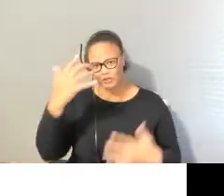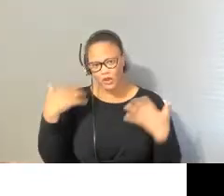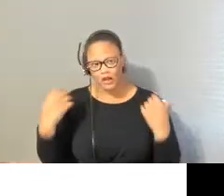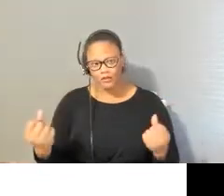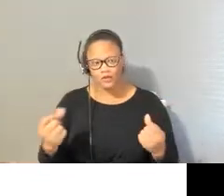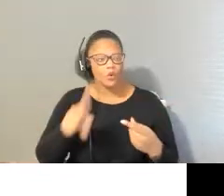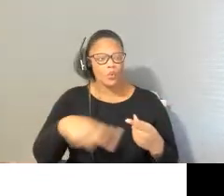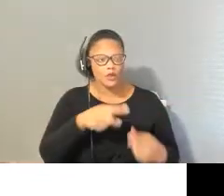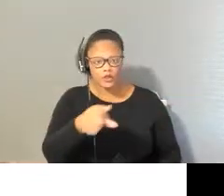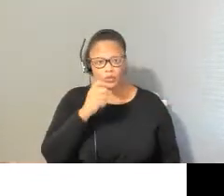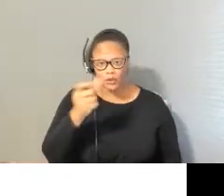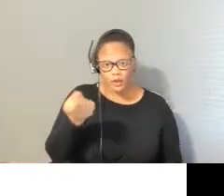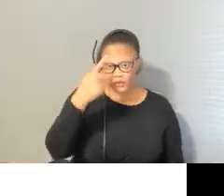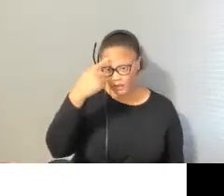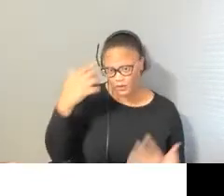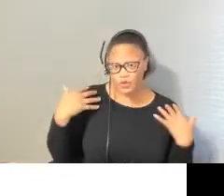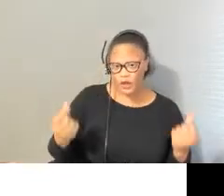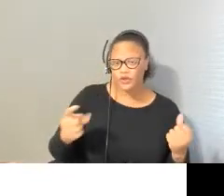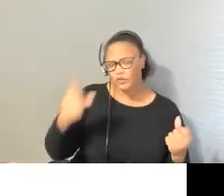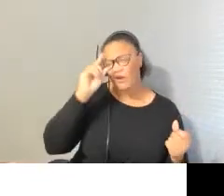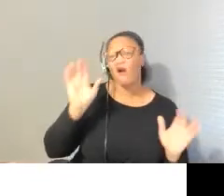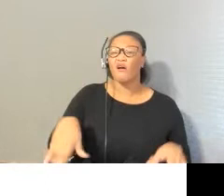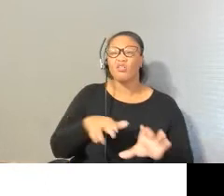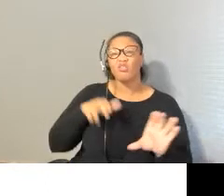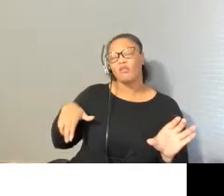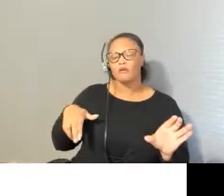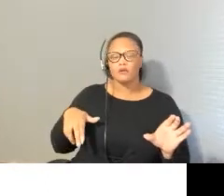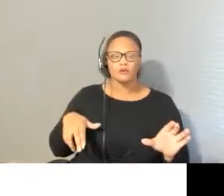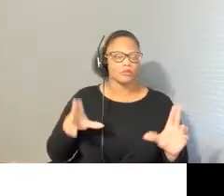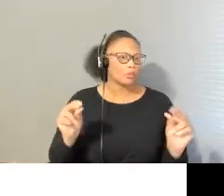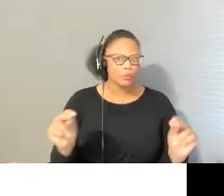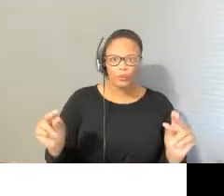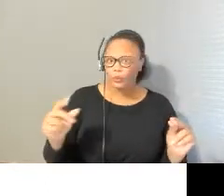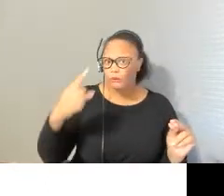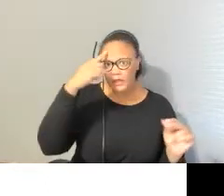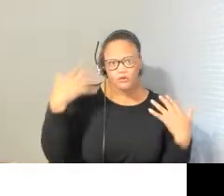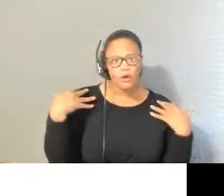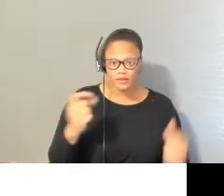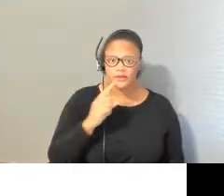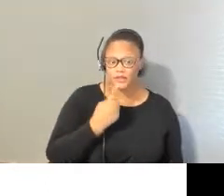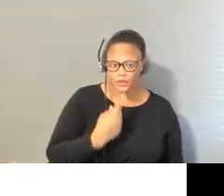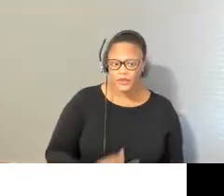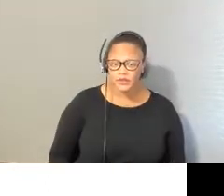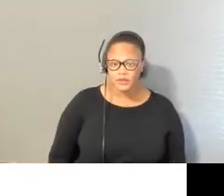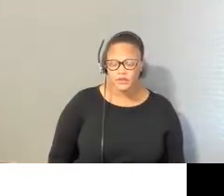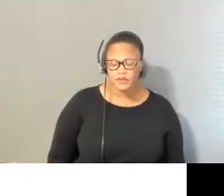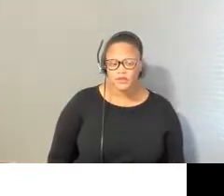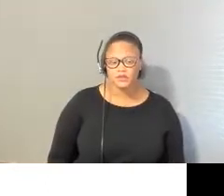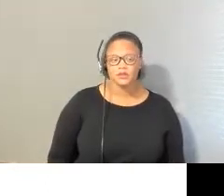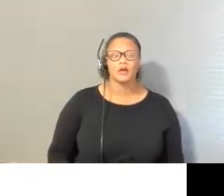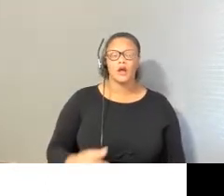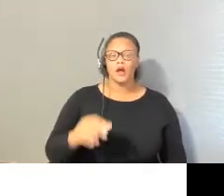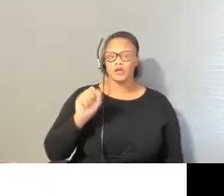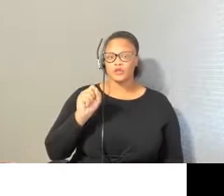no. Mental health, this thing is serious. social. So, who do